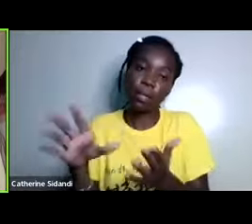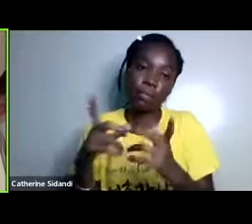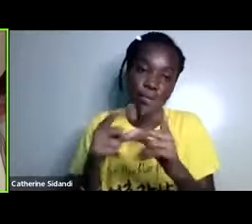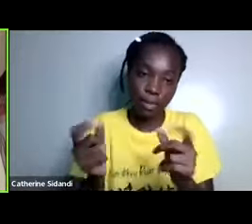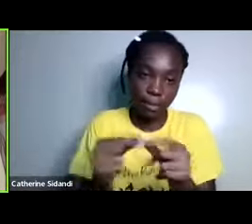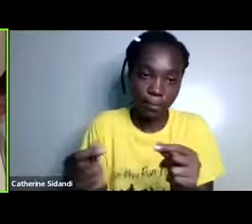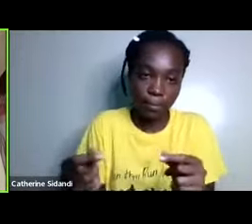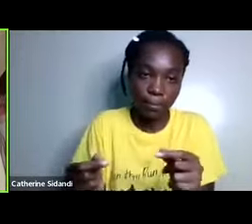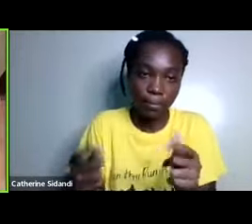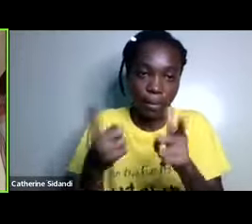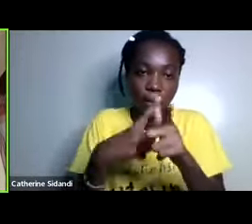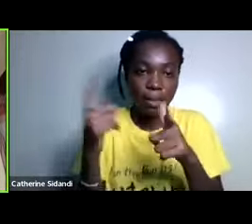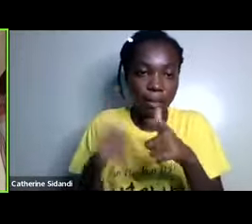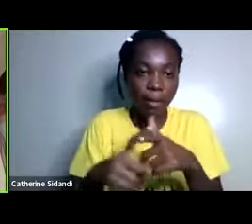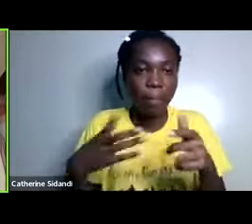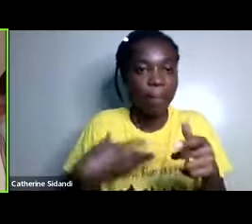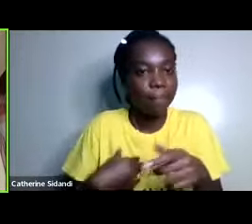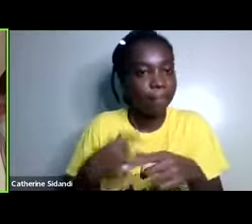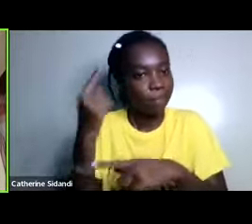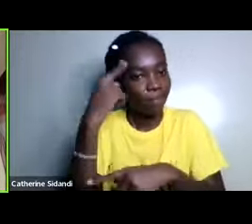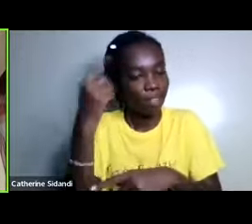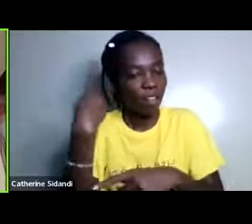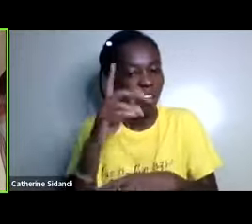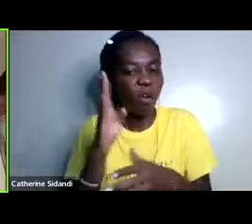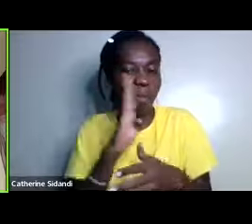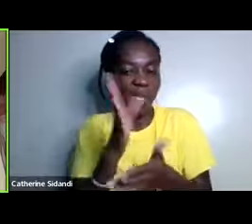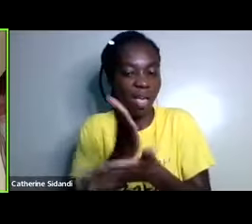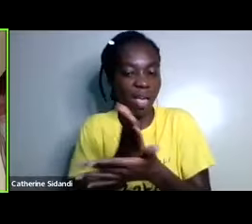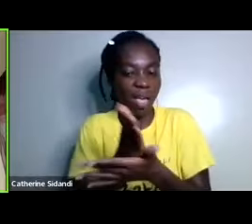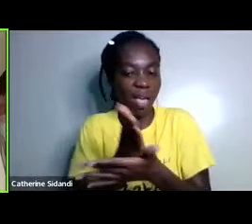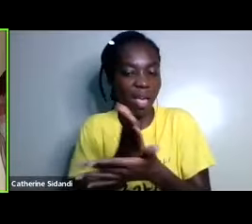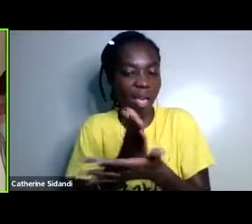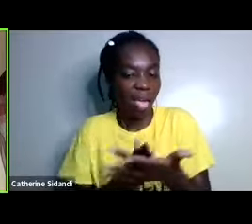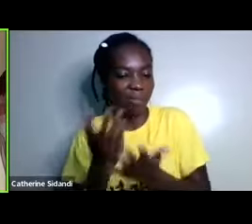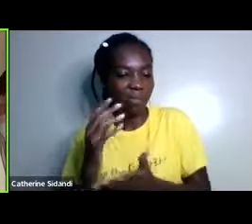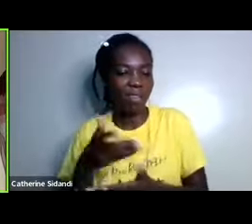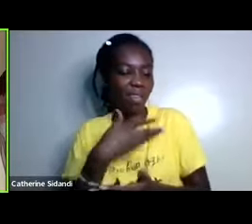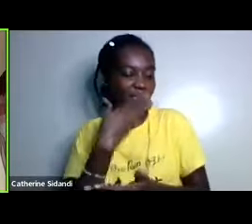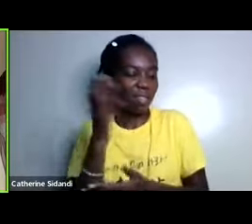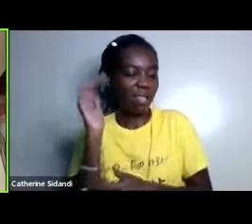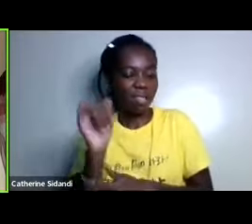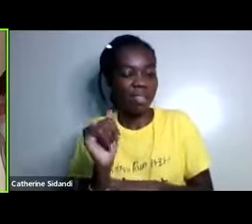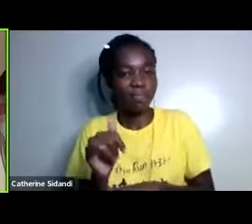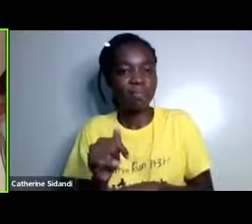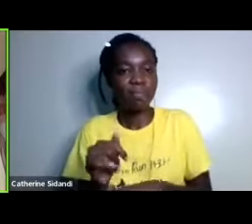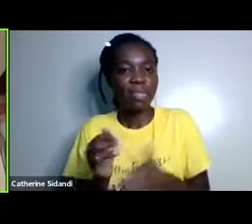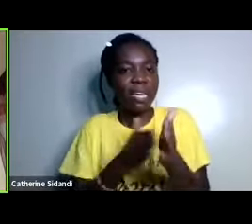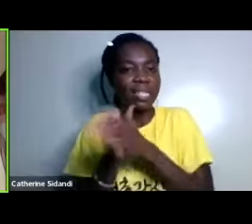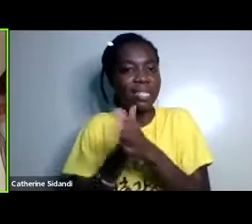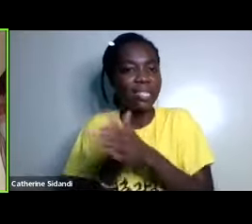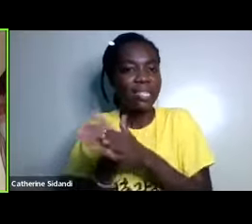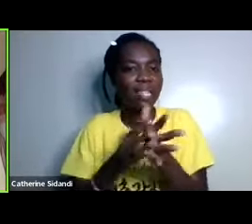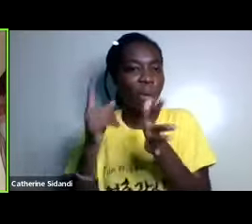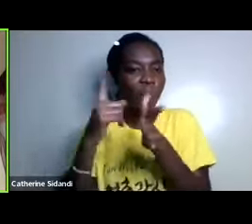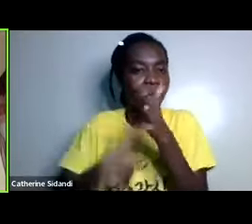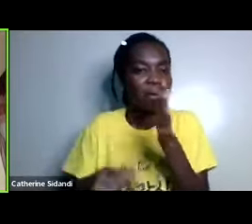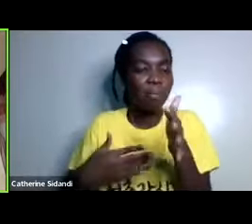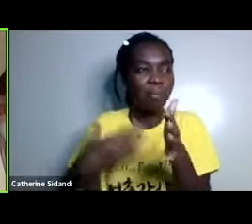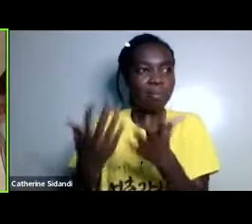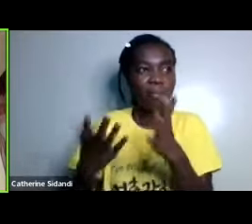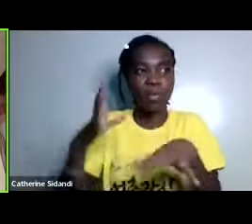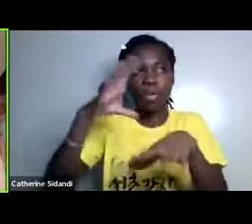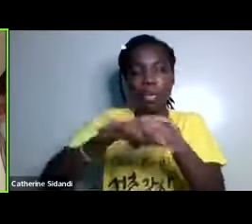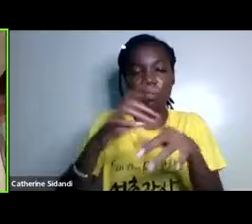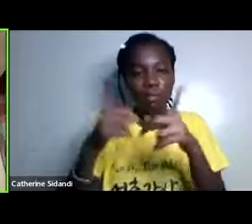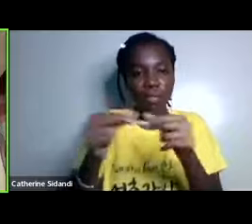sake of clicking it, or I'm interested. Now, what happens here is you may get a message such as, I'm interested in your product, tell me